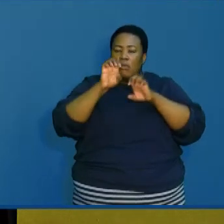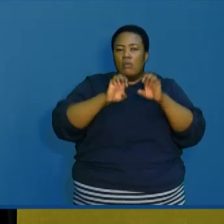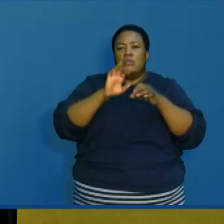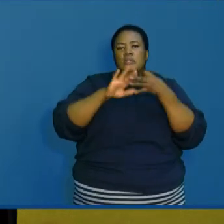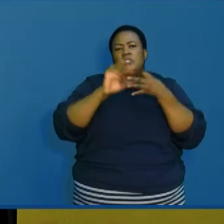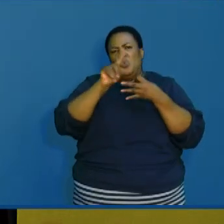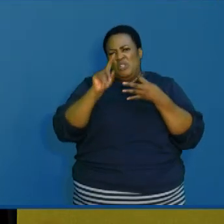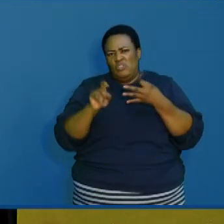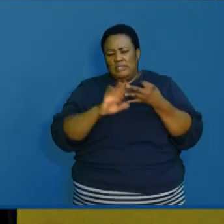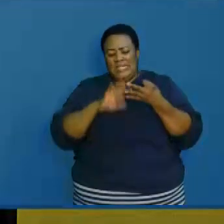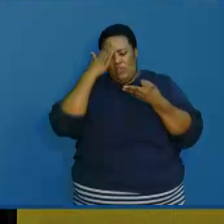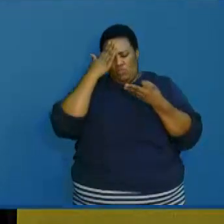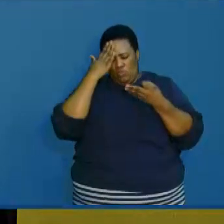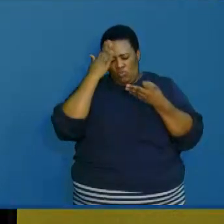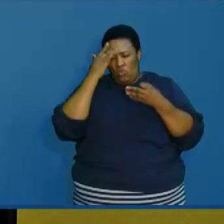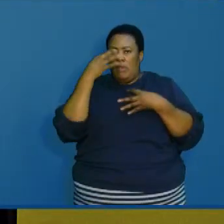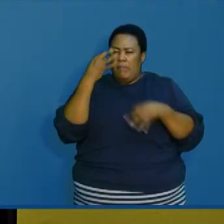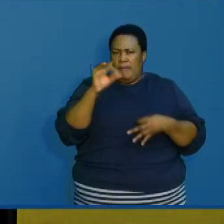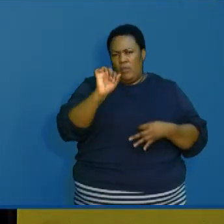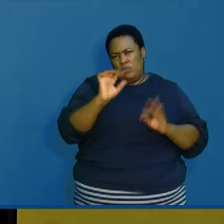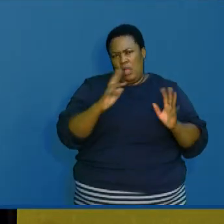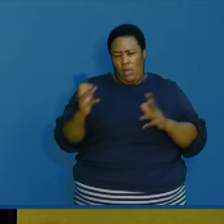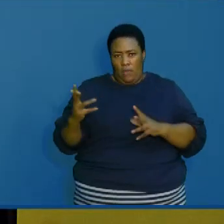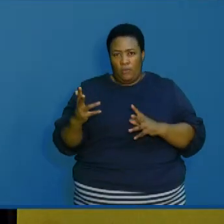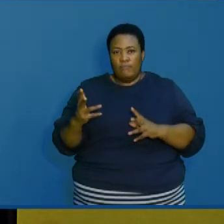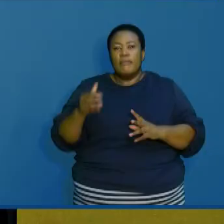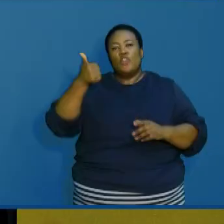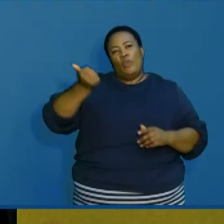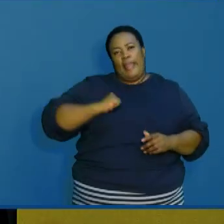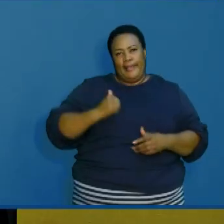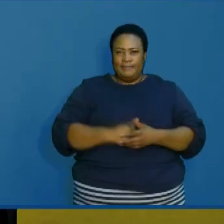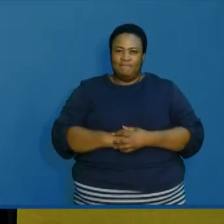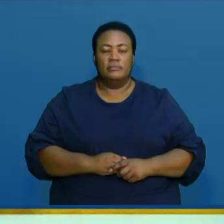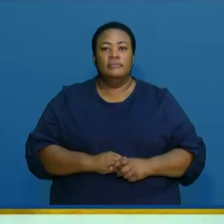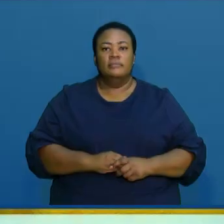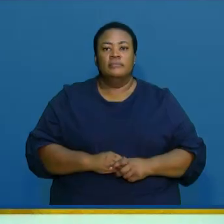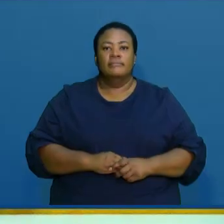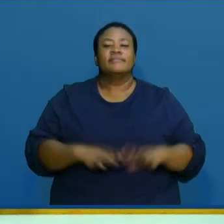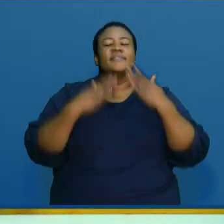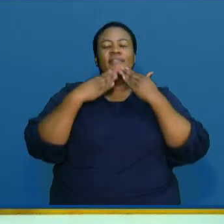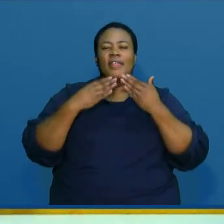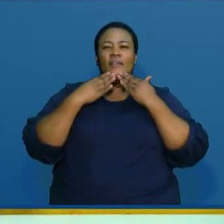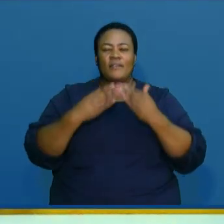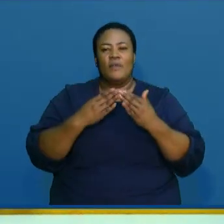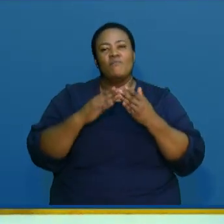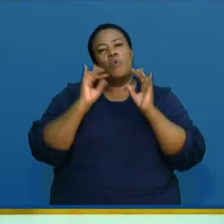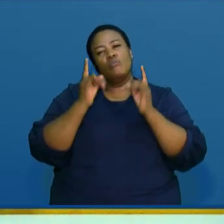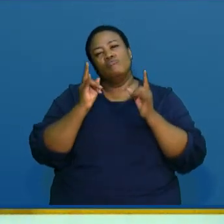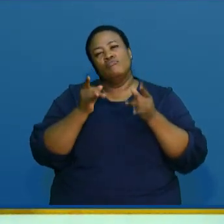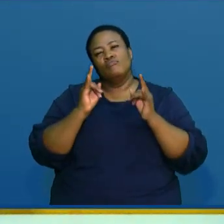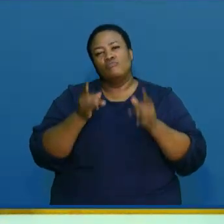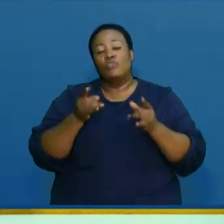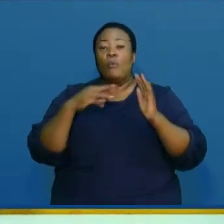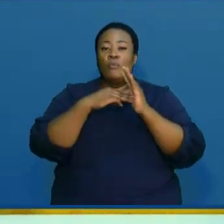questions. Know your paper, and good luck. Thank you so much for an awesome lesson, and